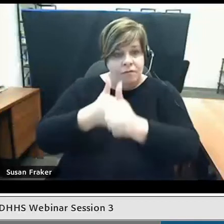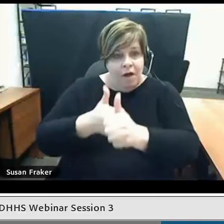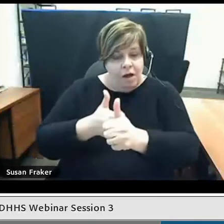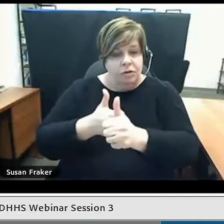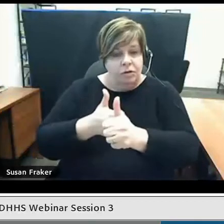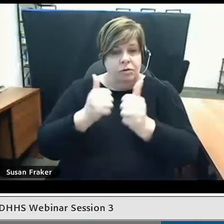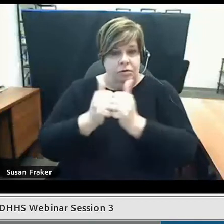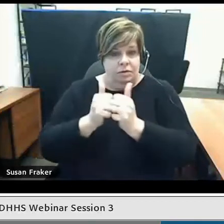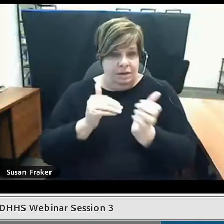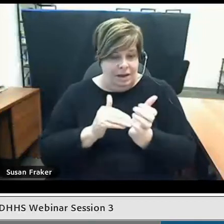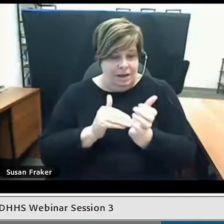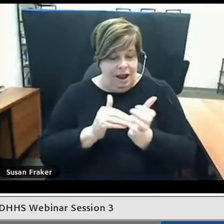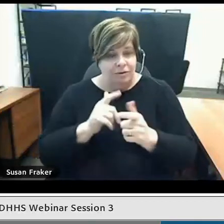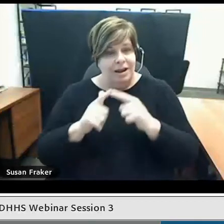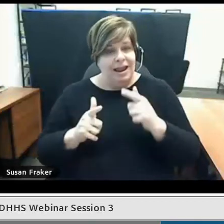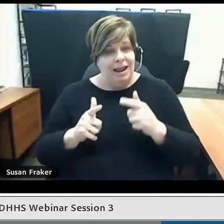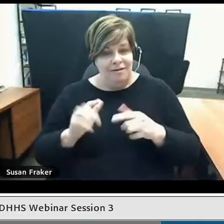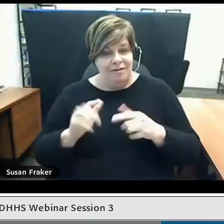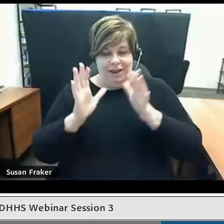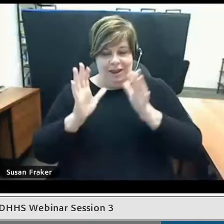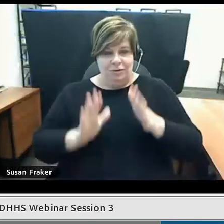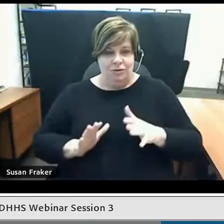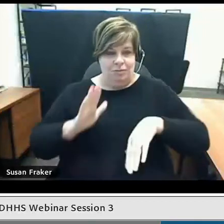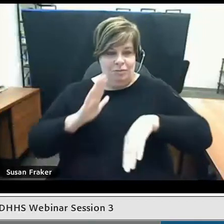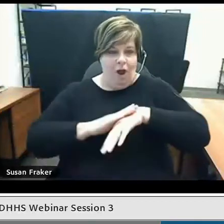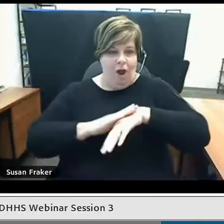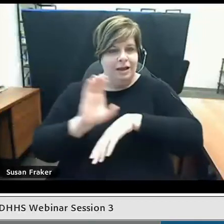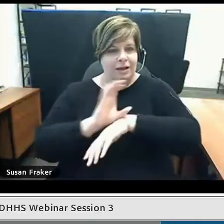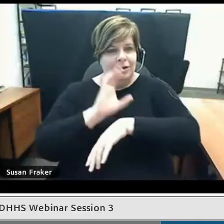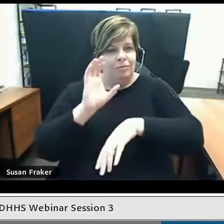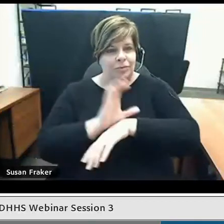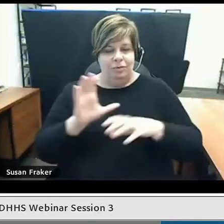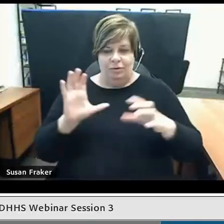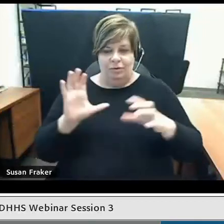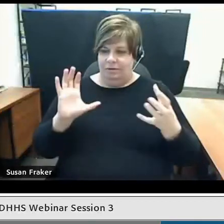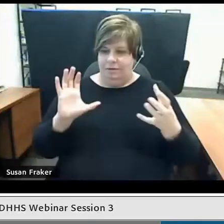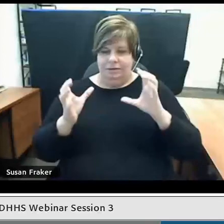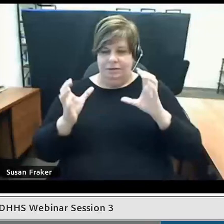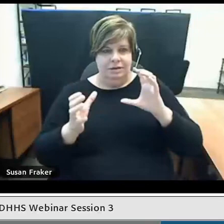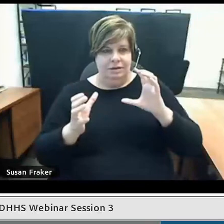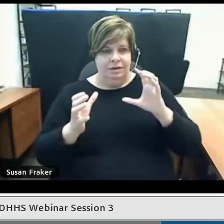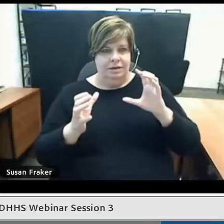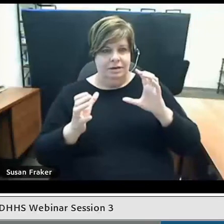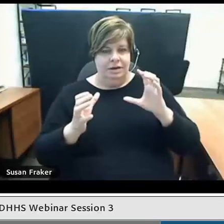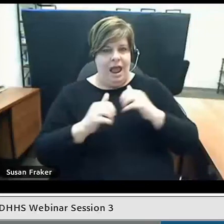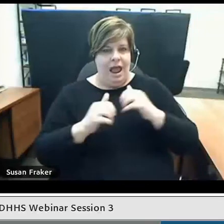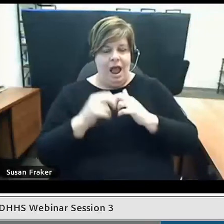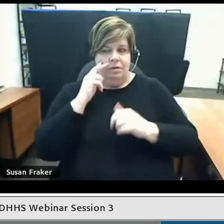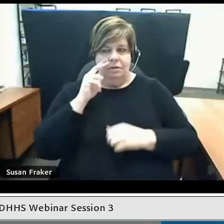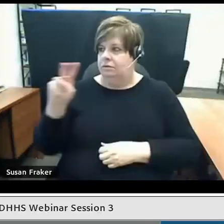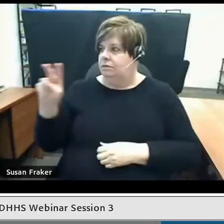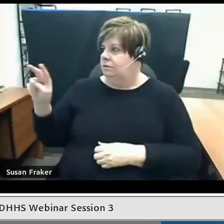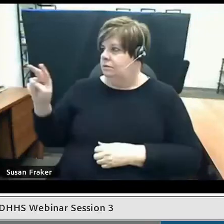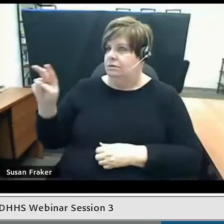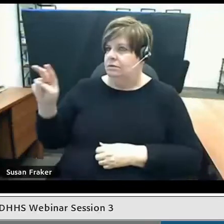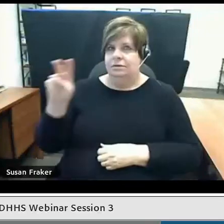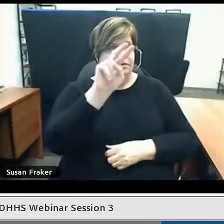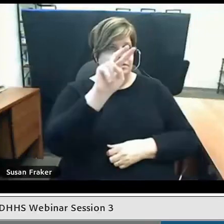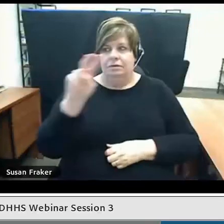doctor. Well, if you're dependent on this inanimate object of a computer screen, you don't have that same